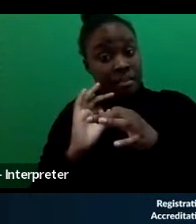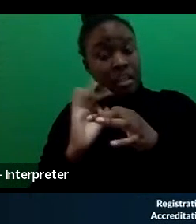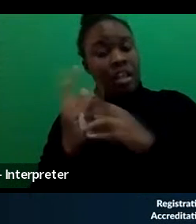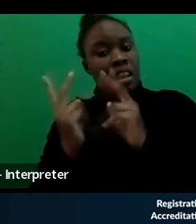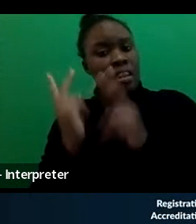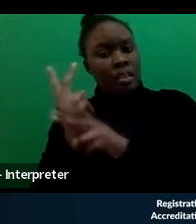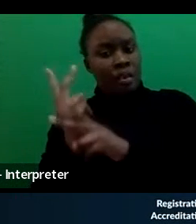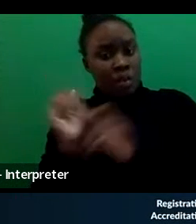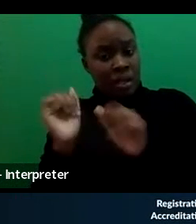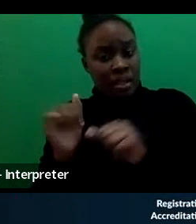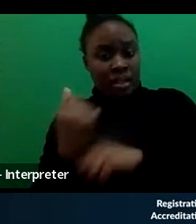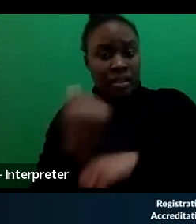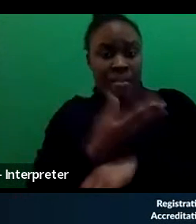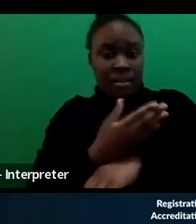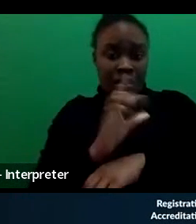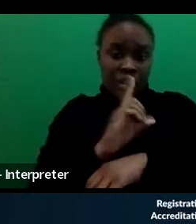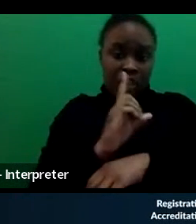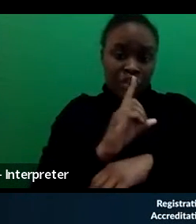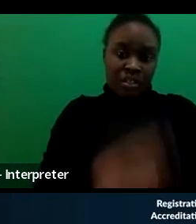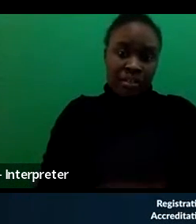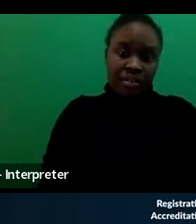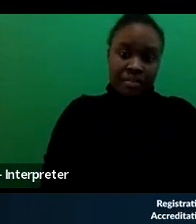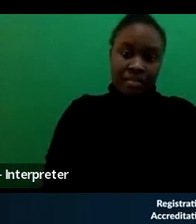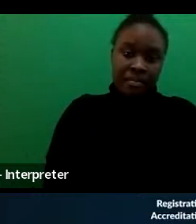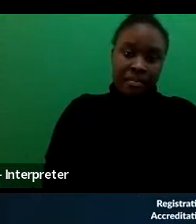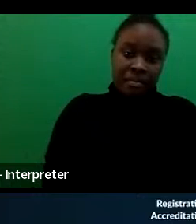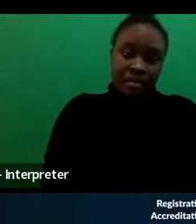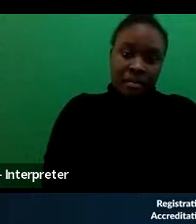Darshan, I think you will take this one for us.